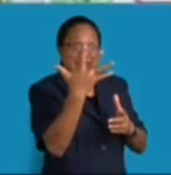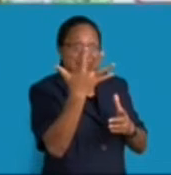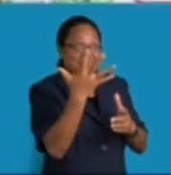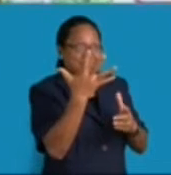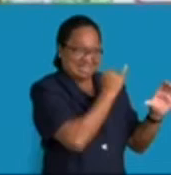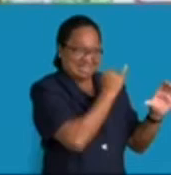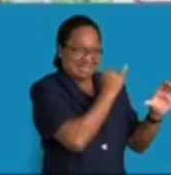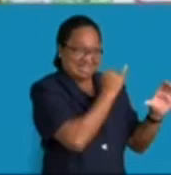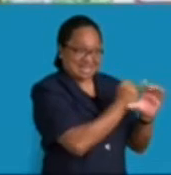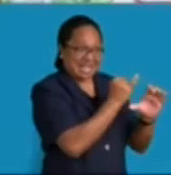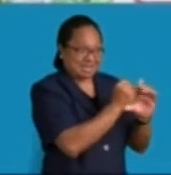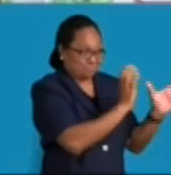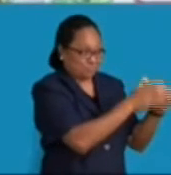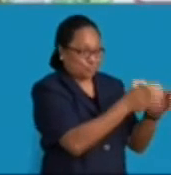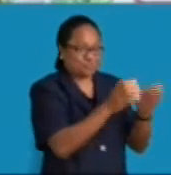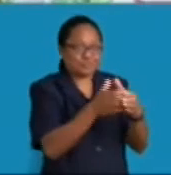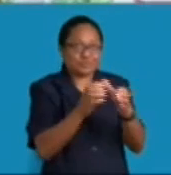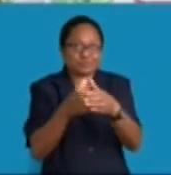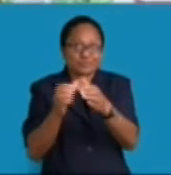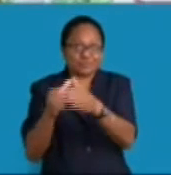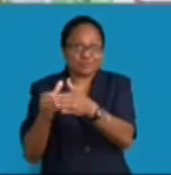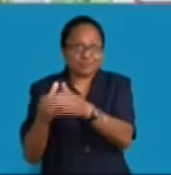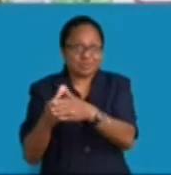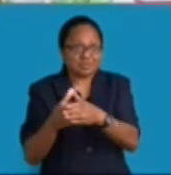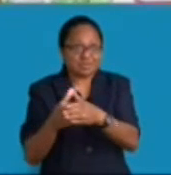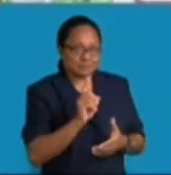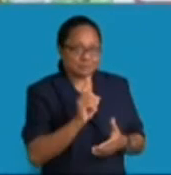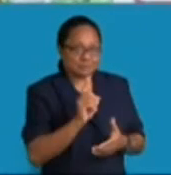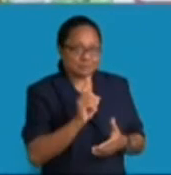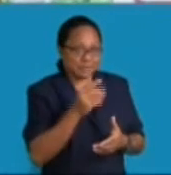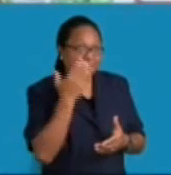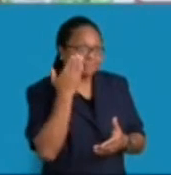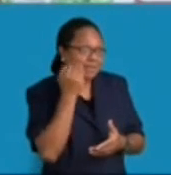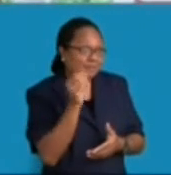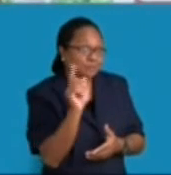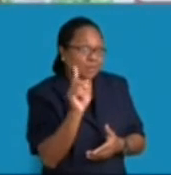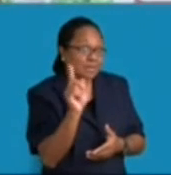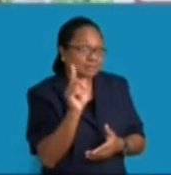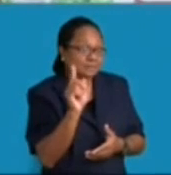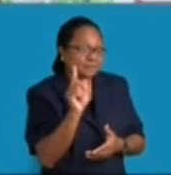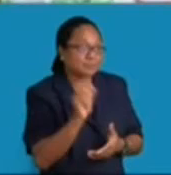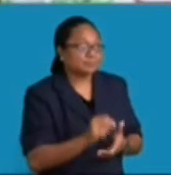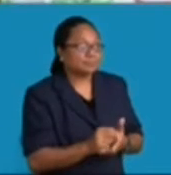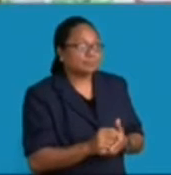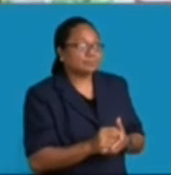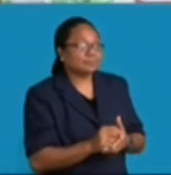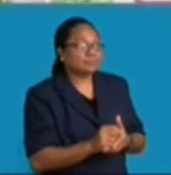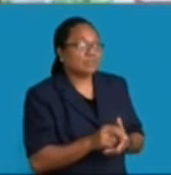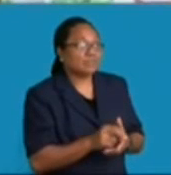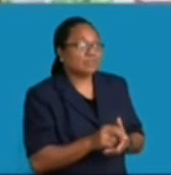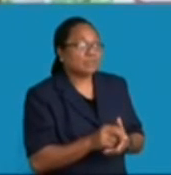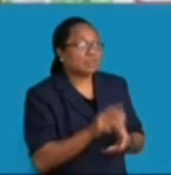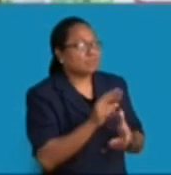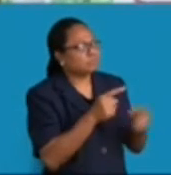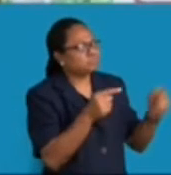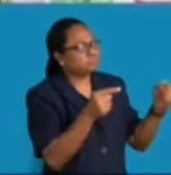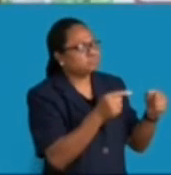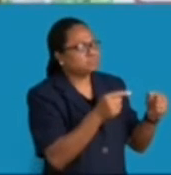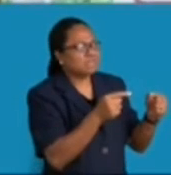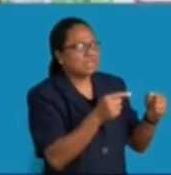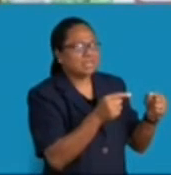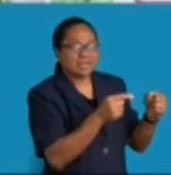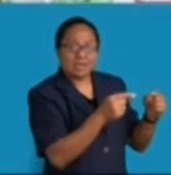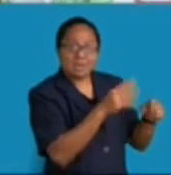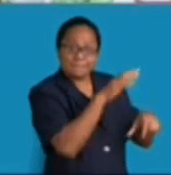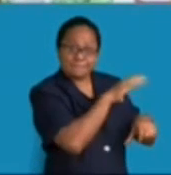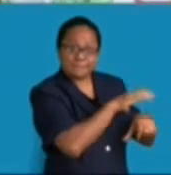offences, the following trend was recorded. The offences against the lawful authority, there was an increase